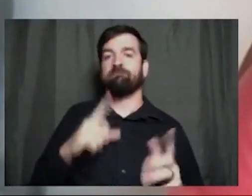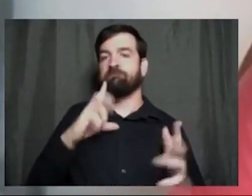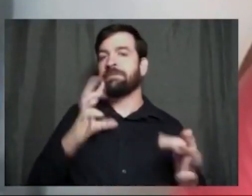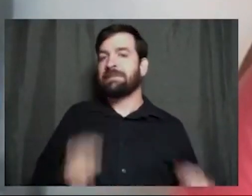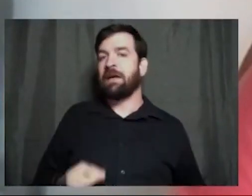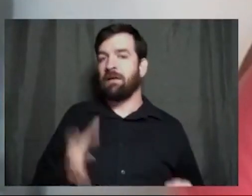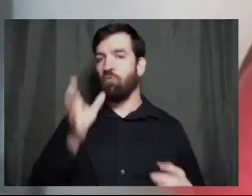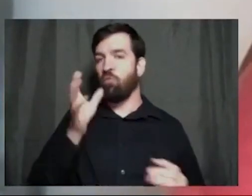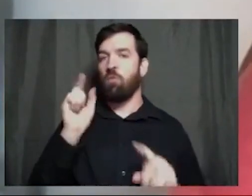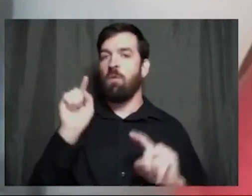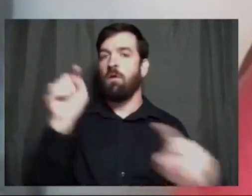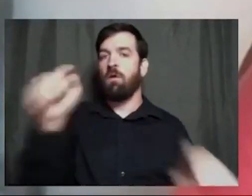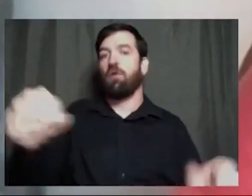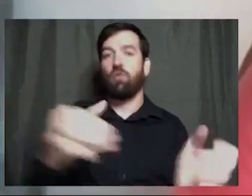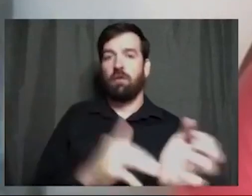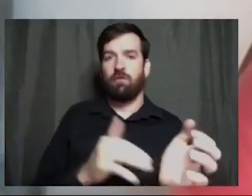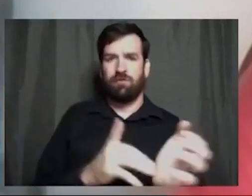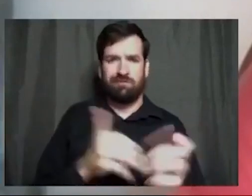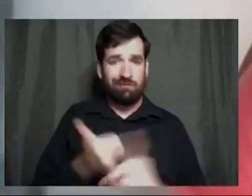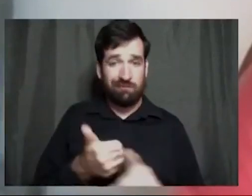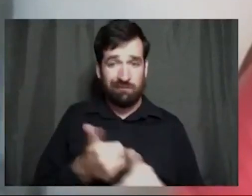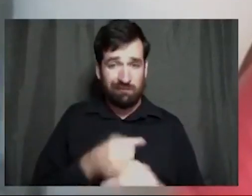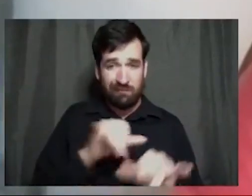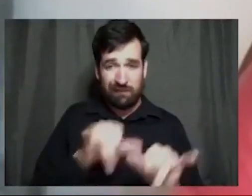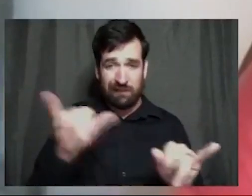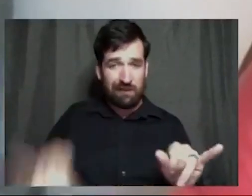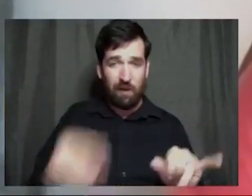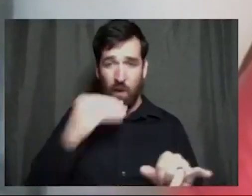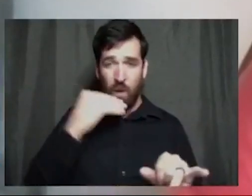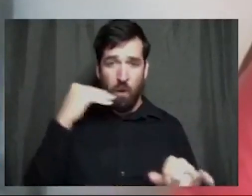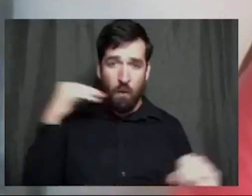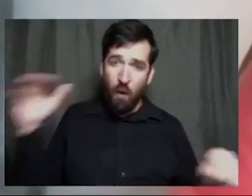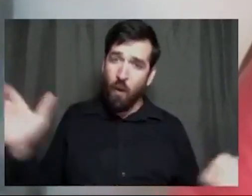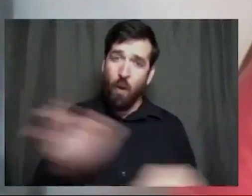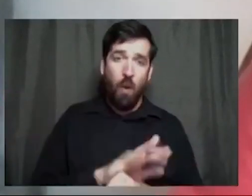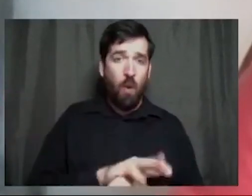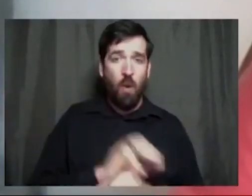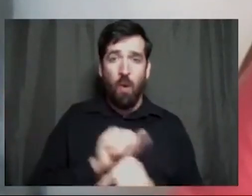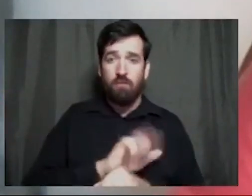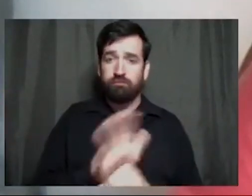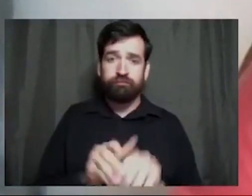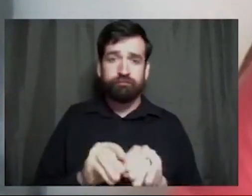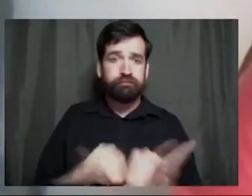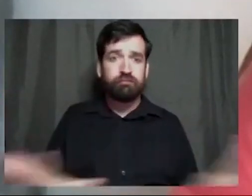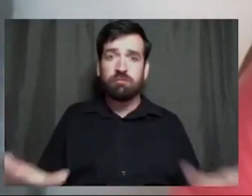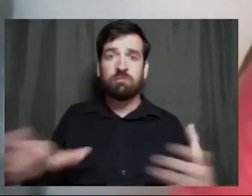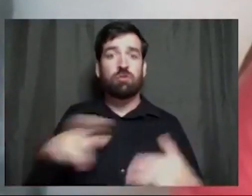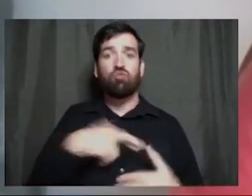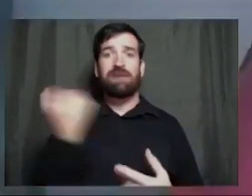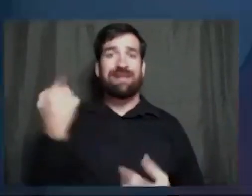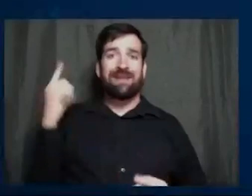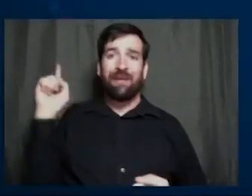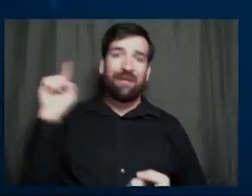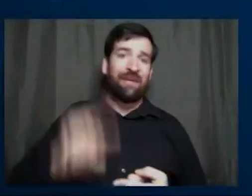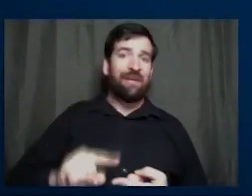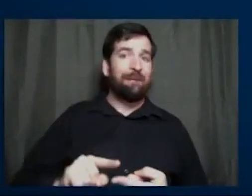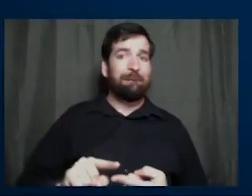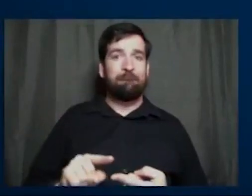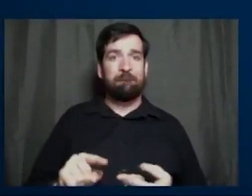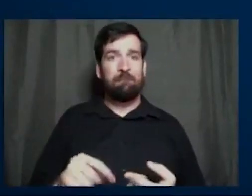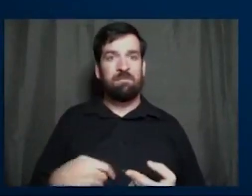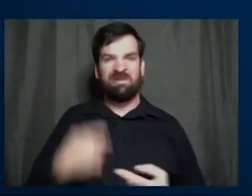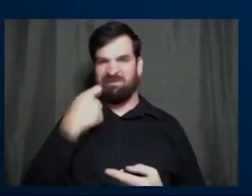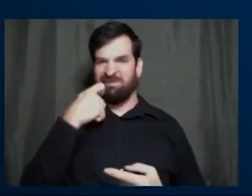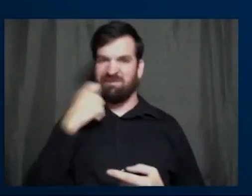doctor because she'd been home the entire pandemic and we'd mitigated risk the entire pandemic, and she had just gone back